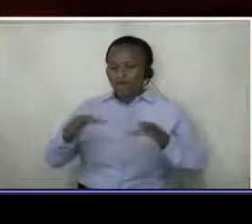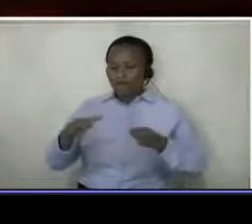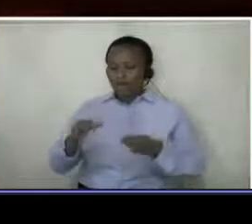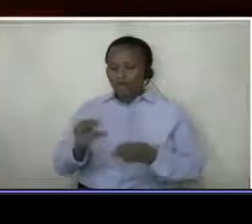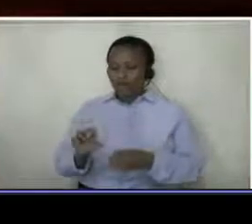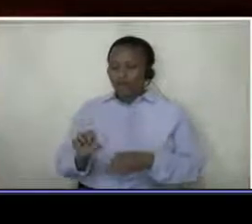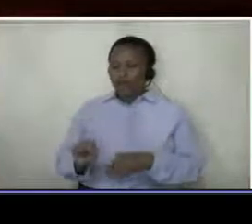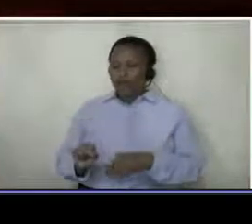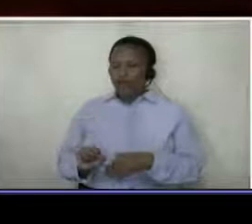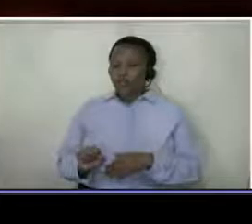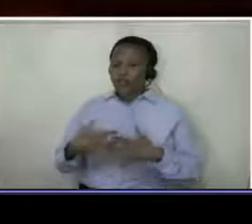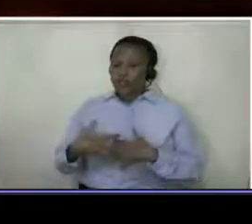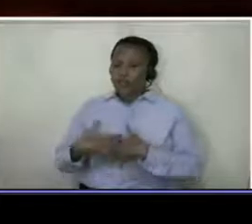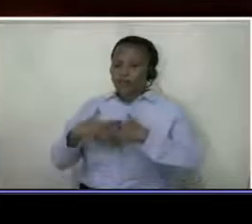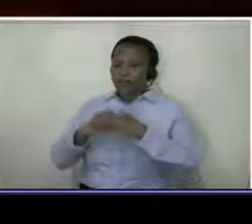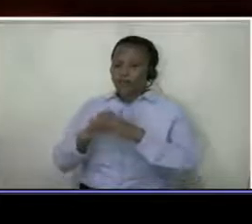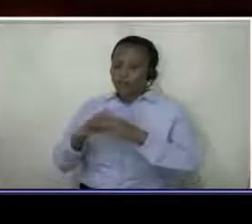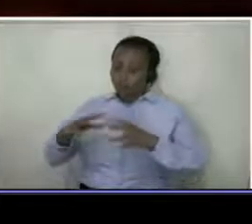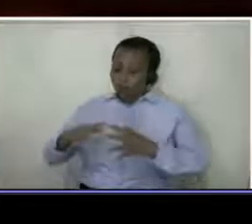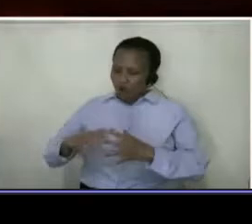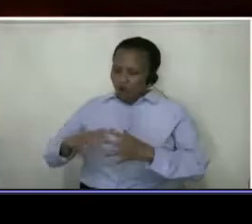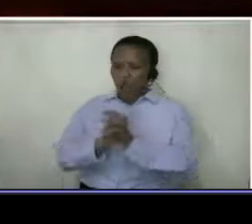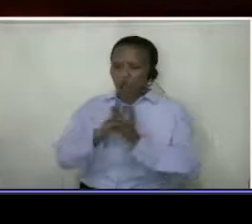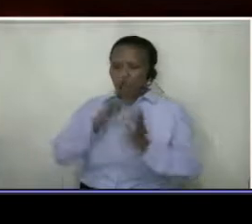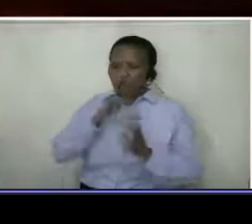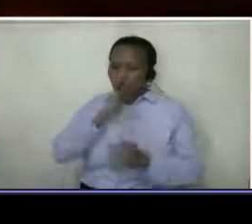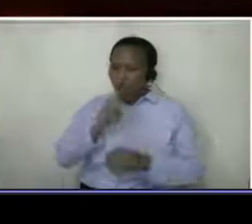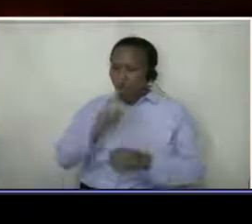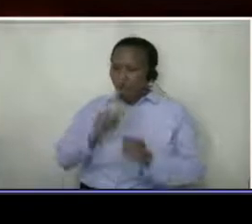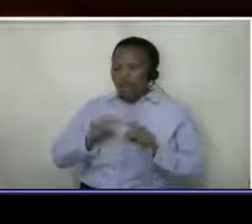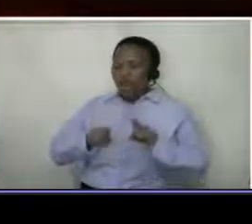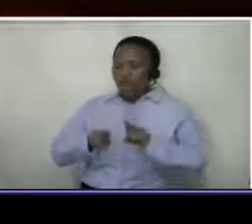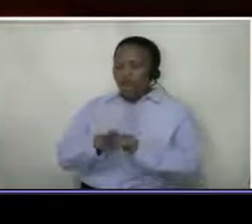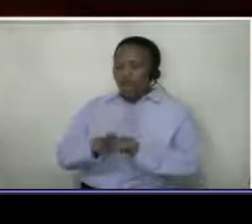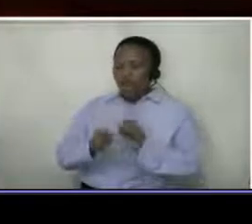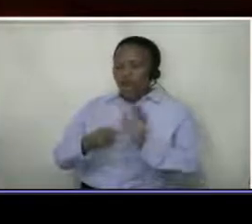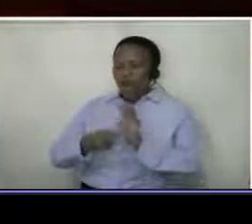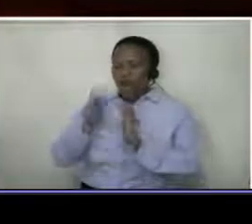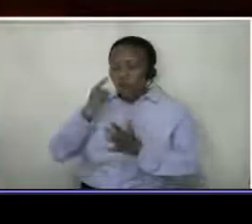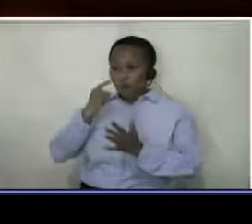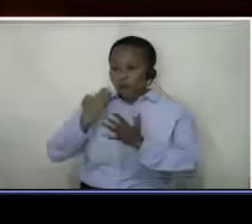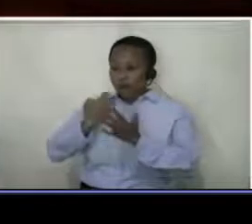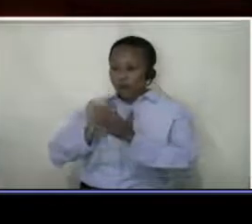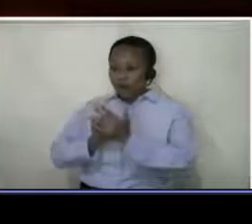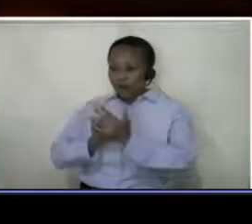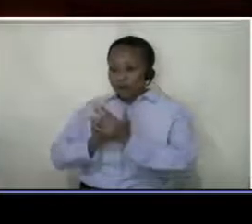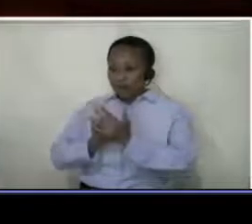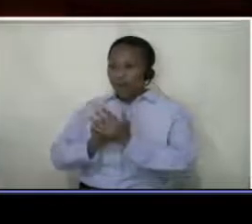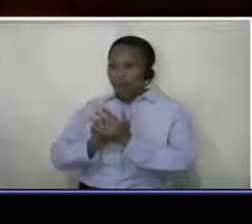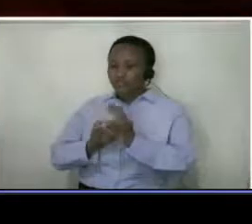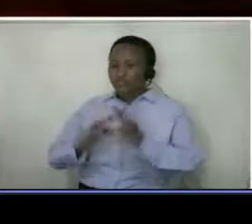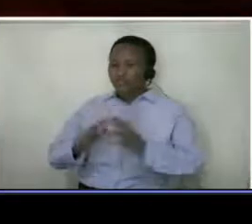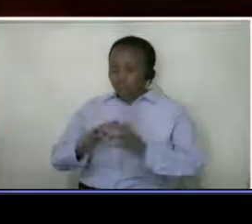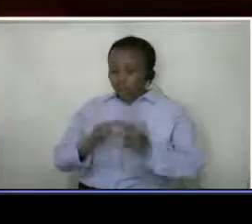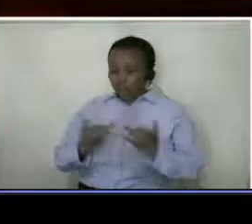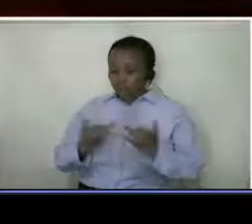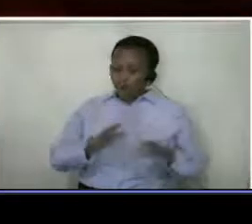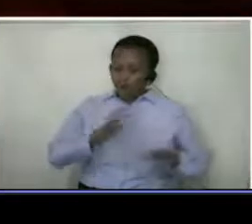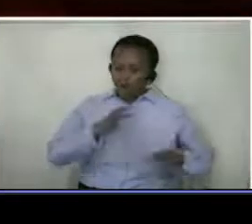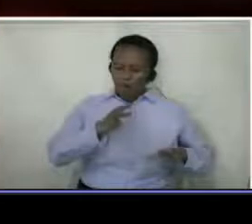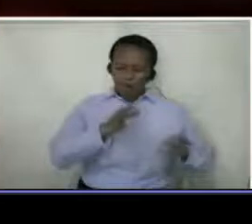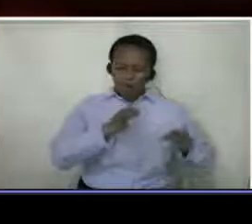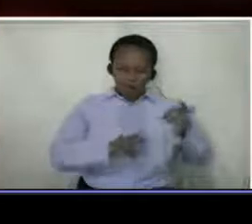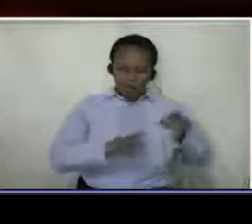coalition is an indication of political weakness. This has resulted in political parties and coalition municipalities fighting each other